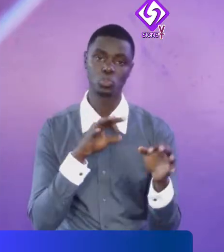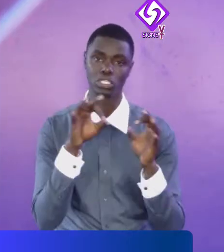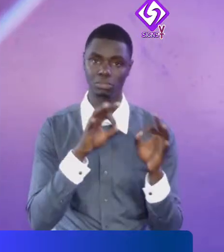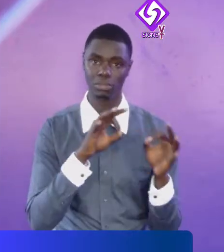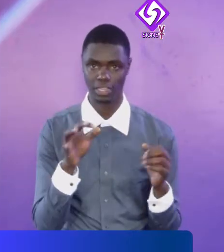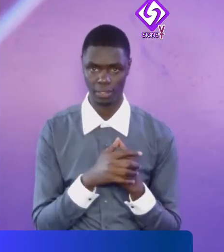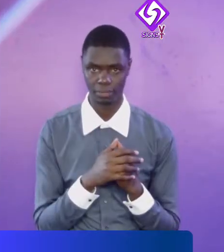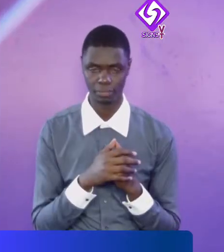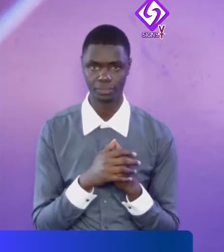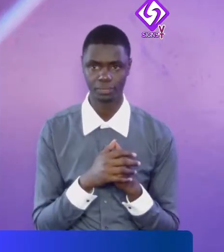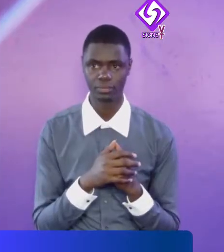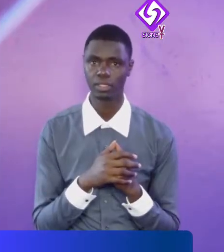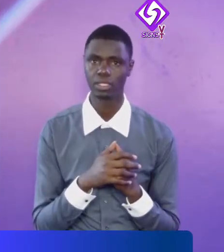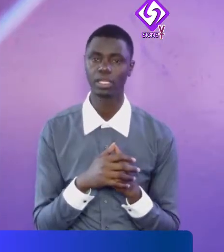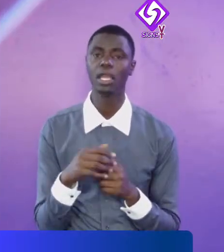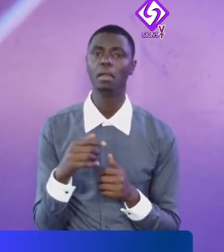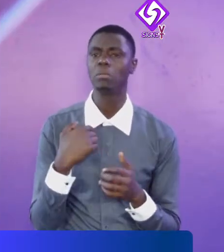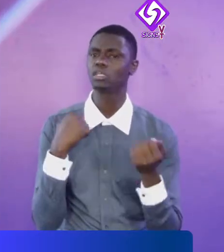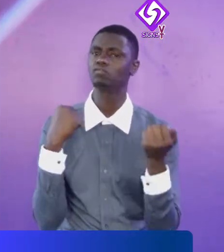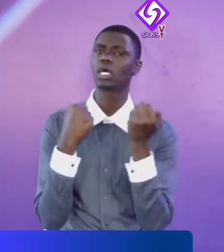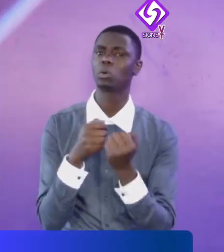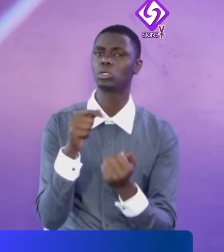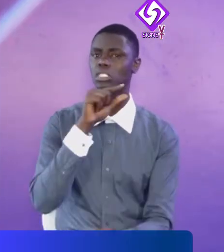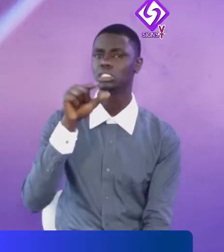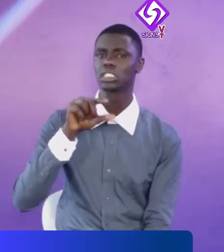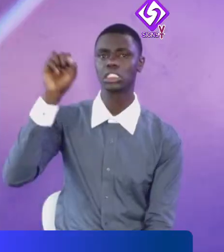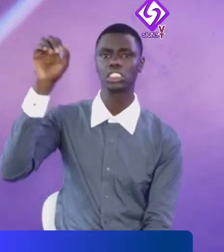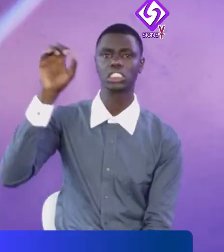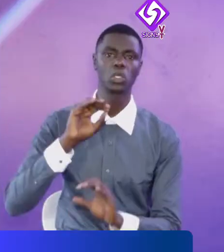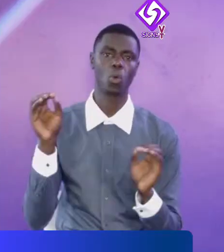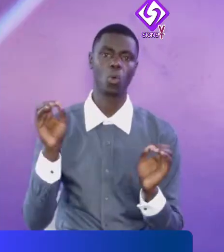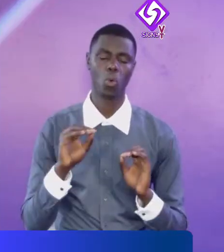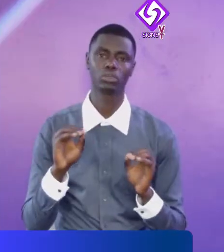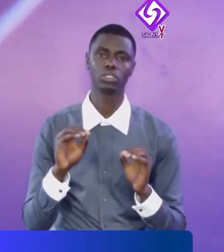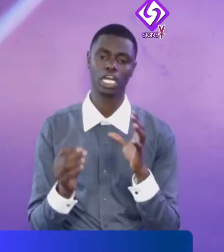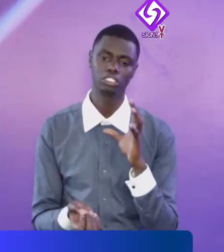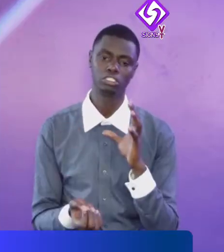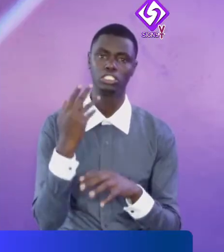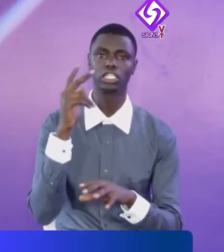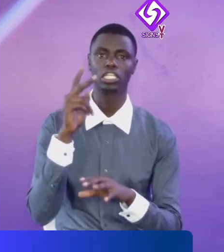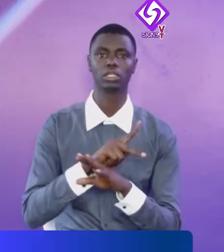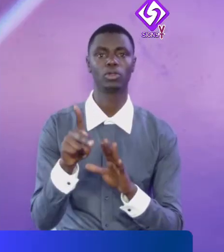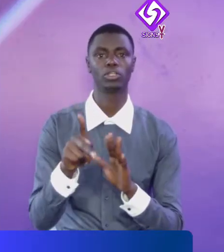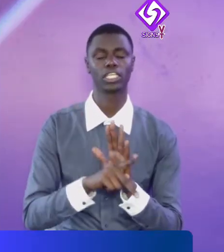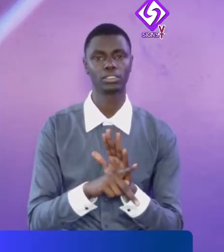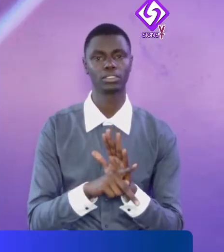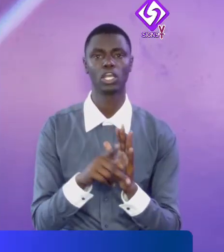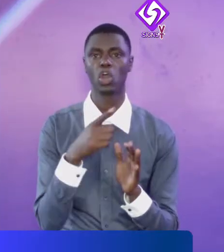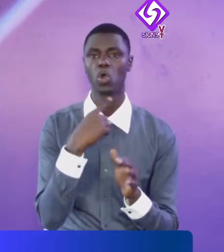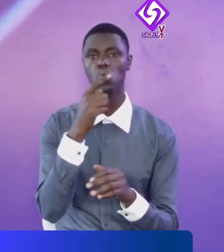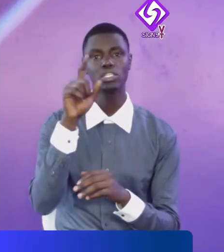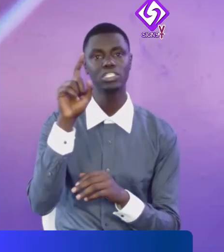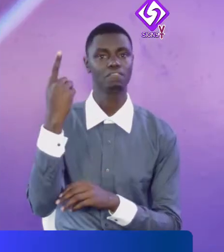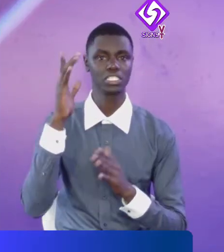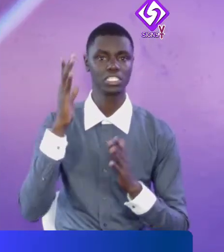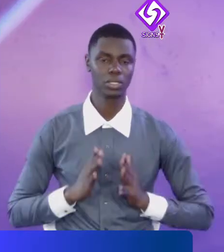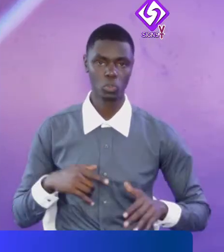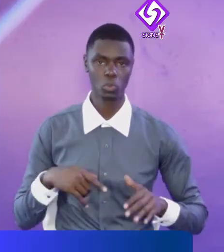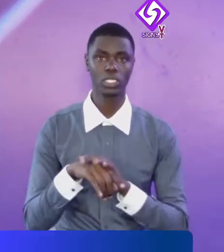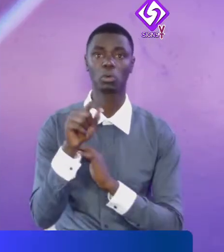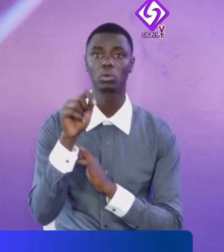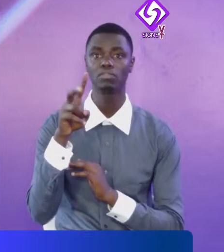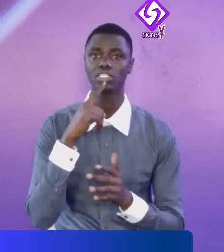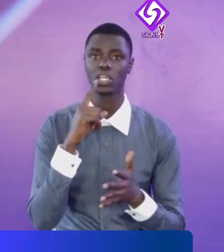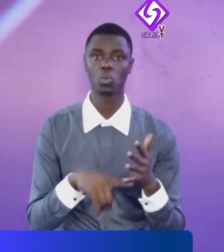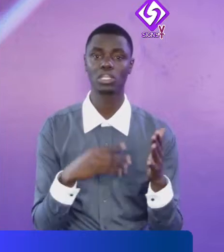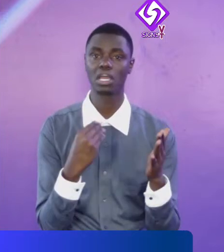that I didn't support Gen Z. Yeah. I initiated the project. Who was the first person to go on TV and said